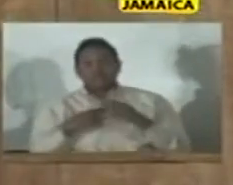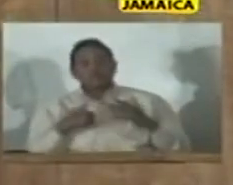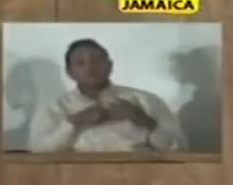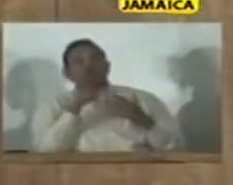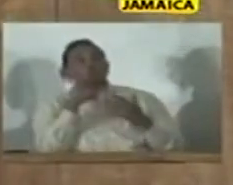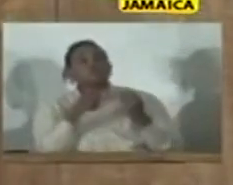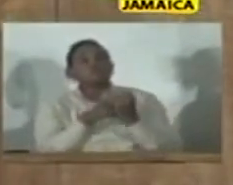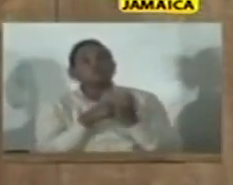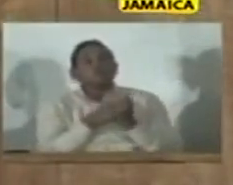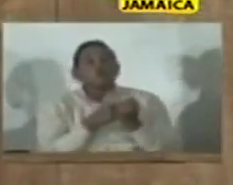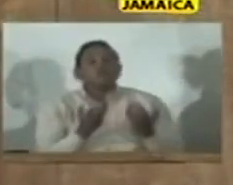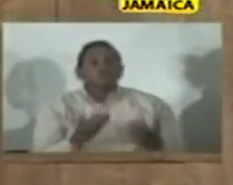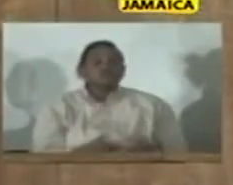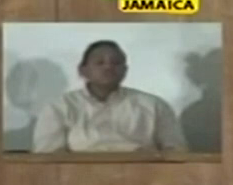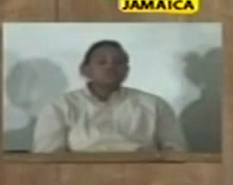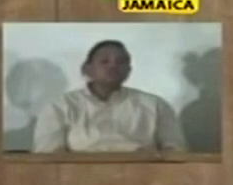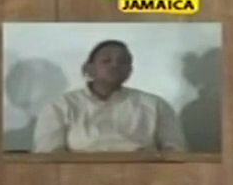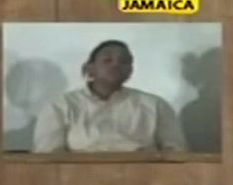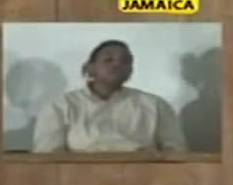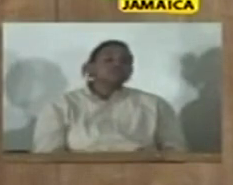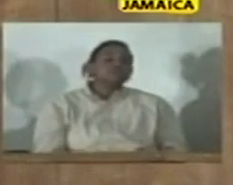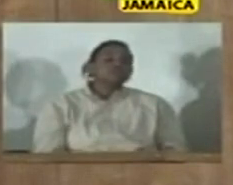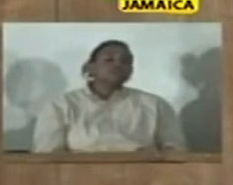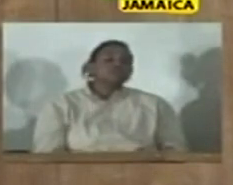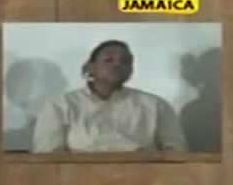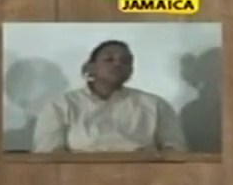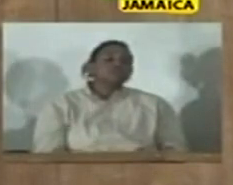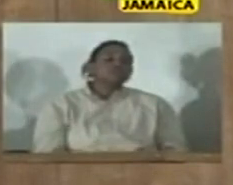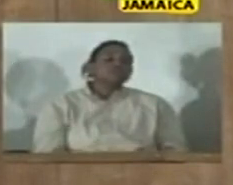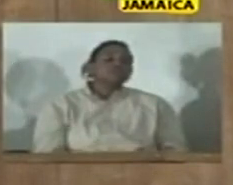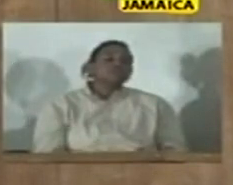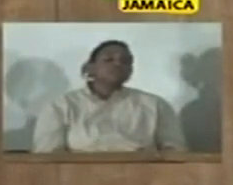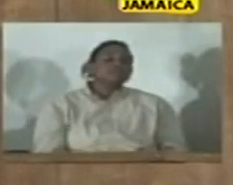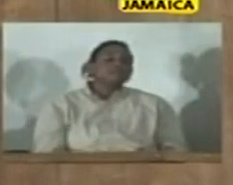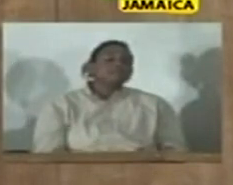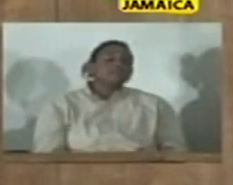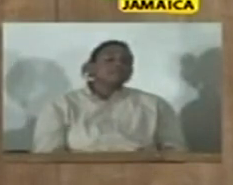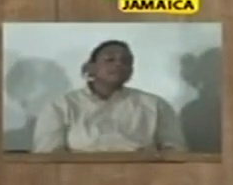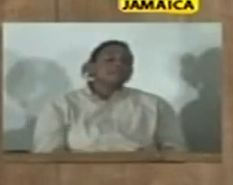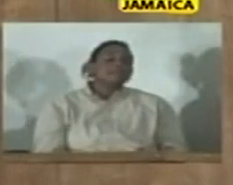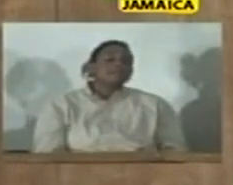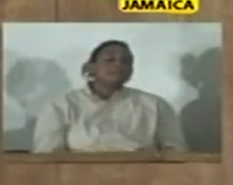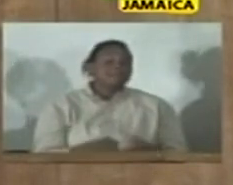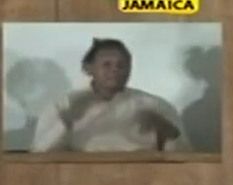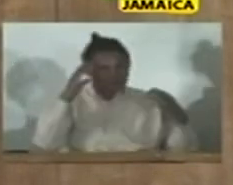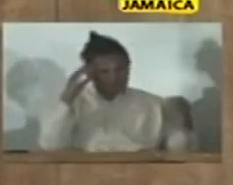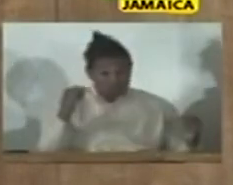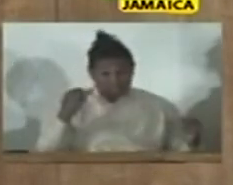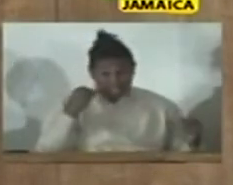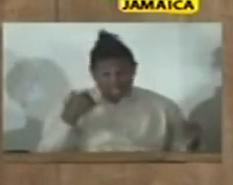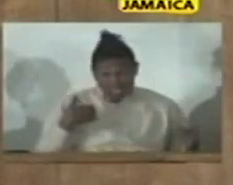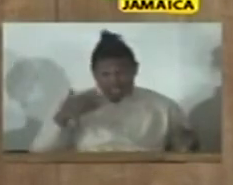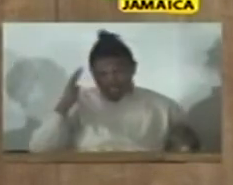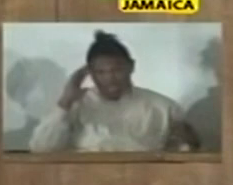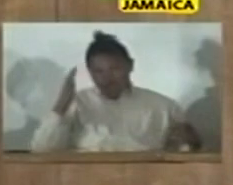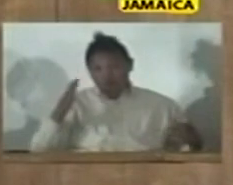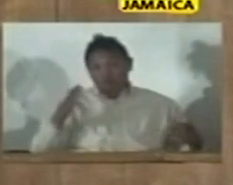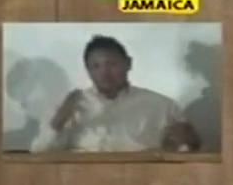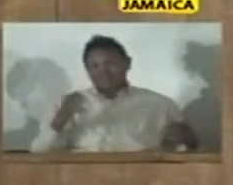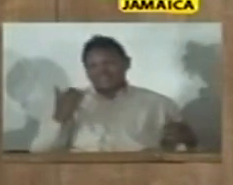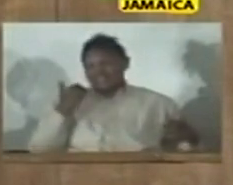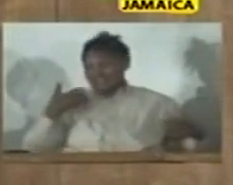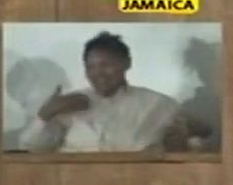Mr. President, I would be remiss if I didn't say to the citizens of our country